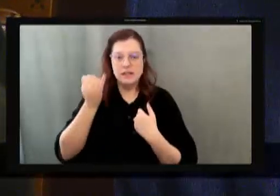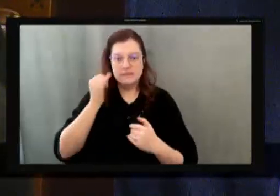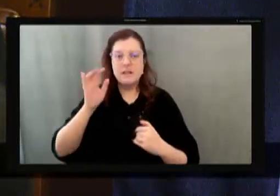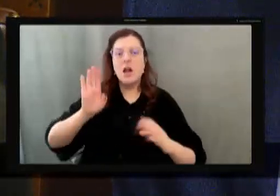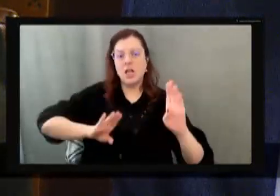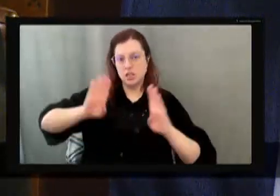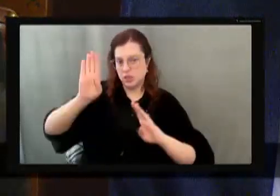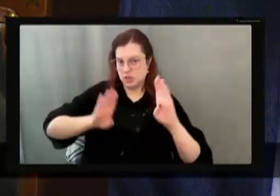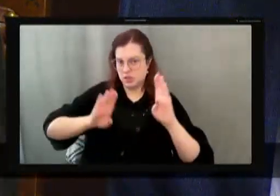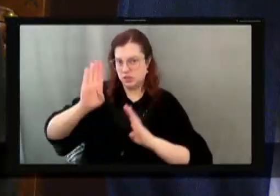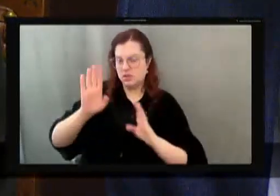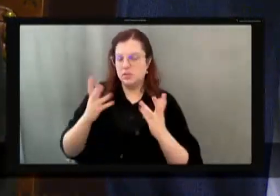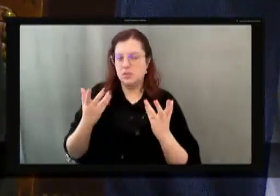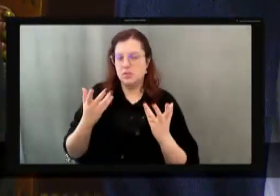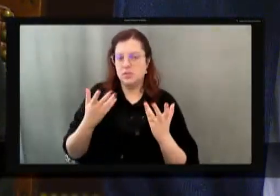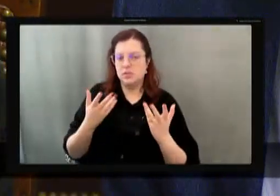Mm-hmm.